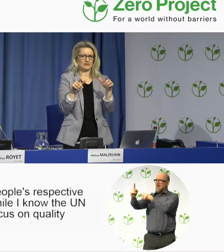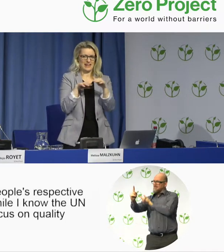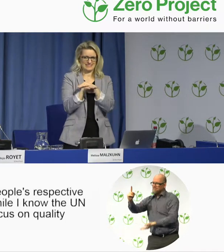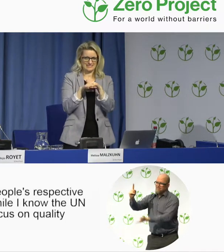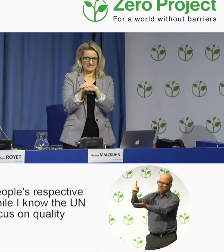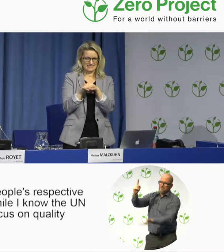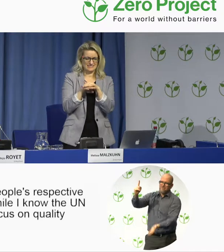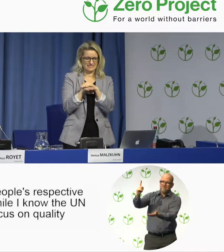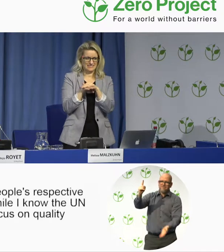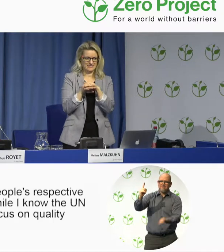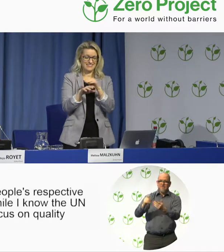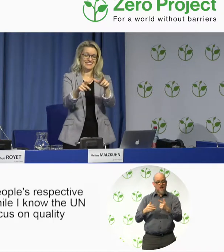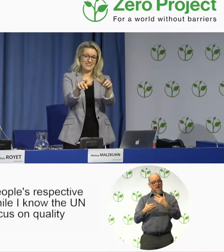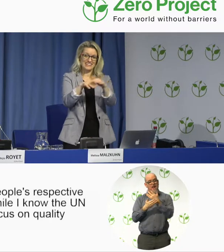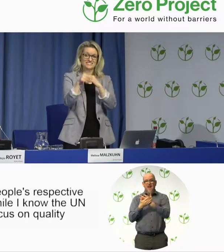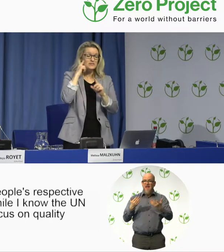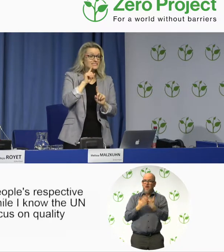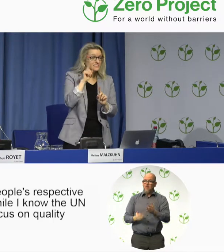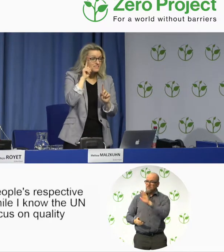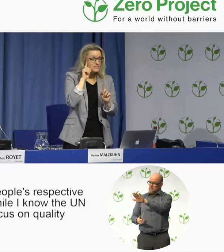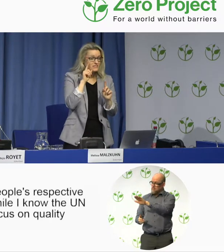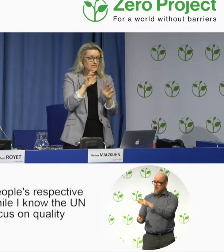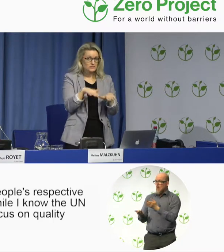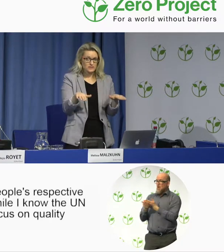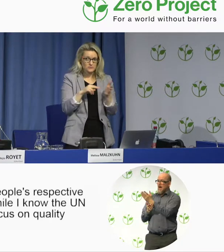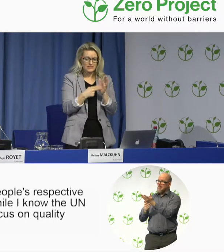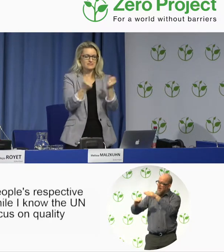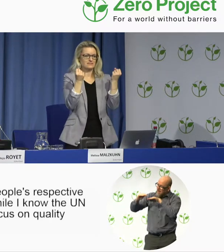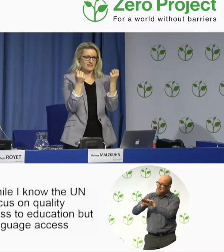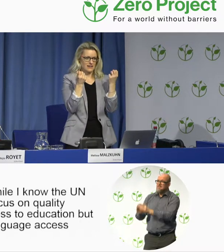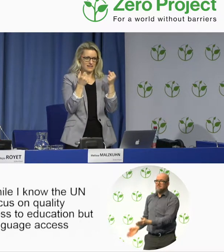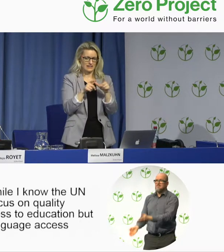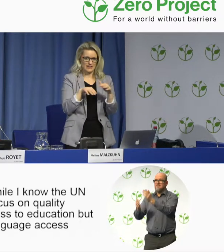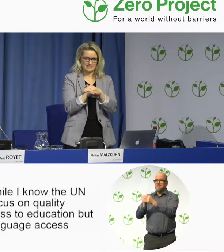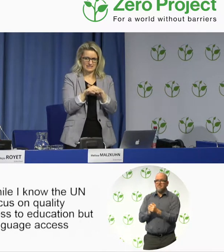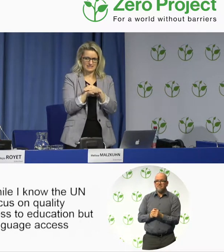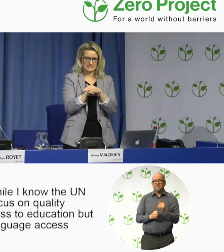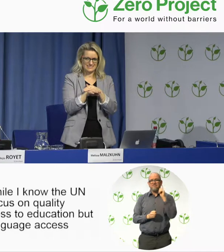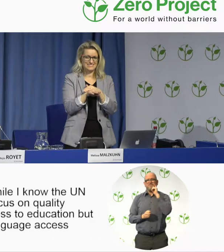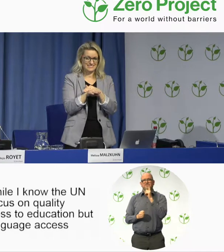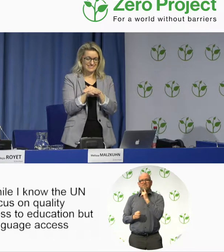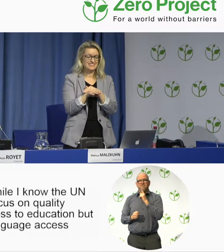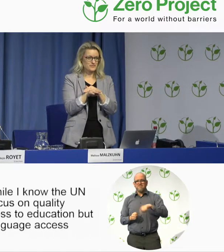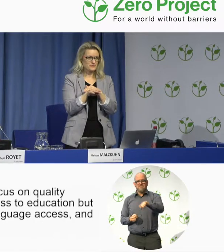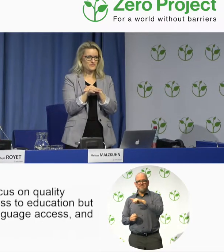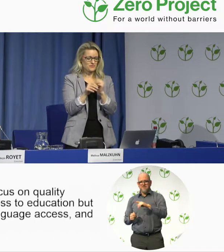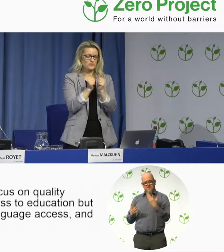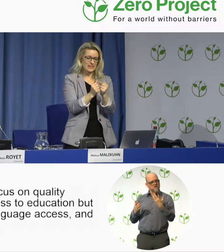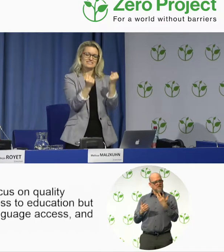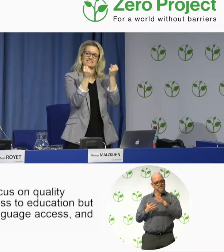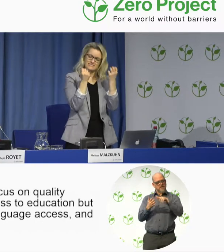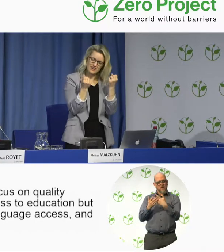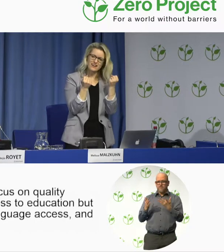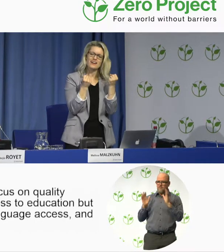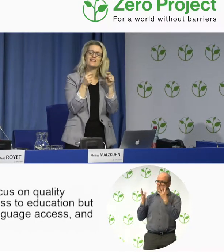but what does quality mean, especially when we're talking about language access? And language access for deaf children